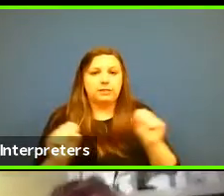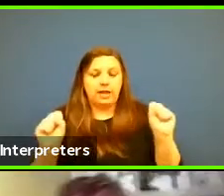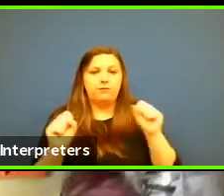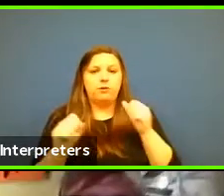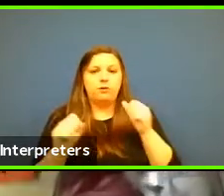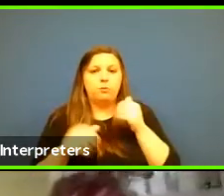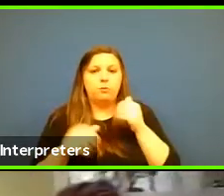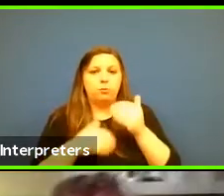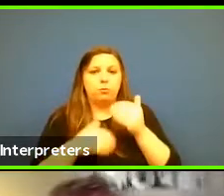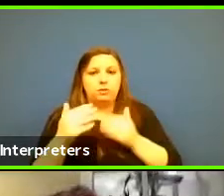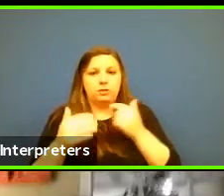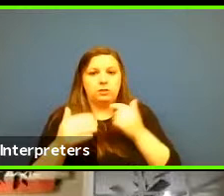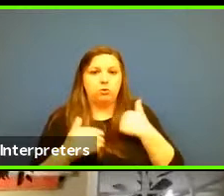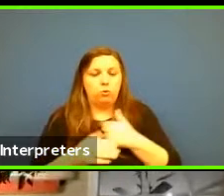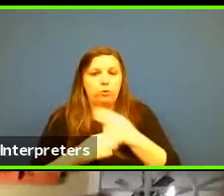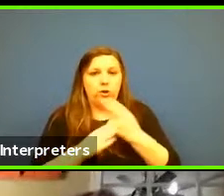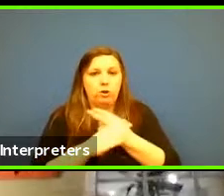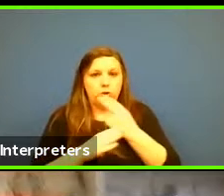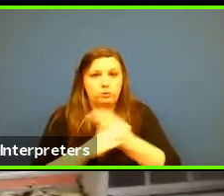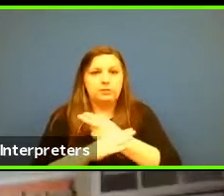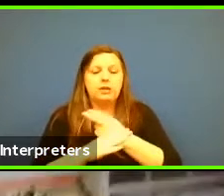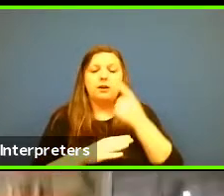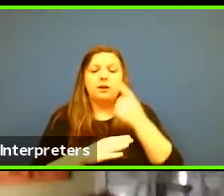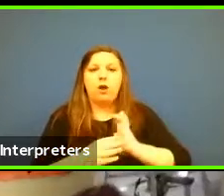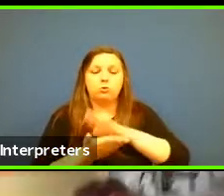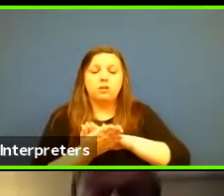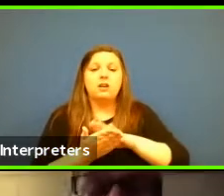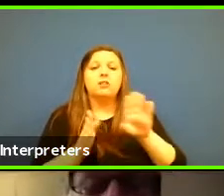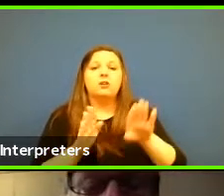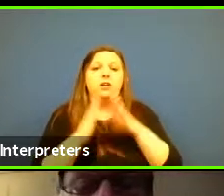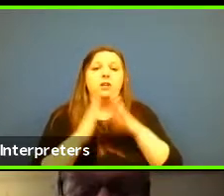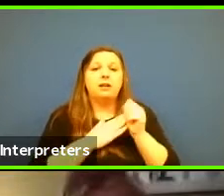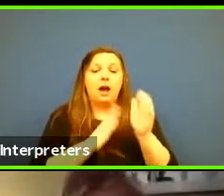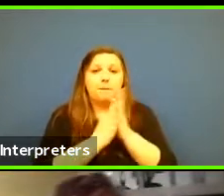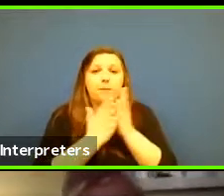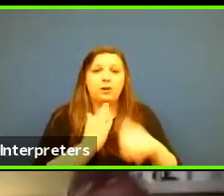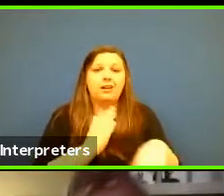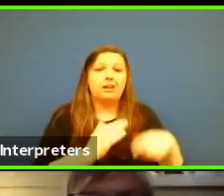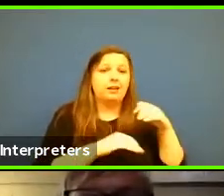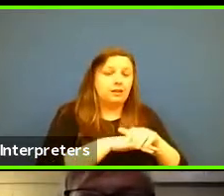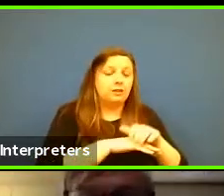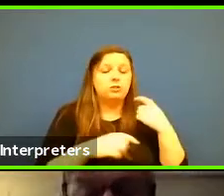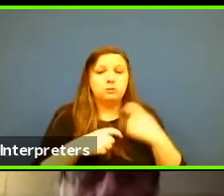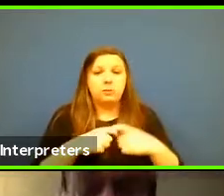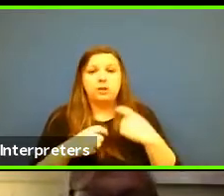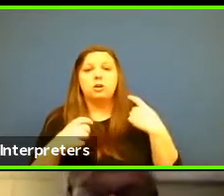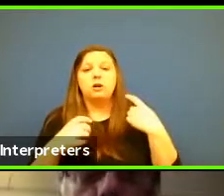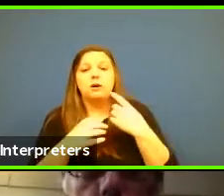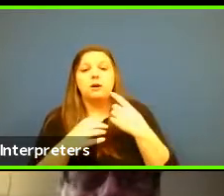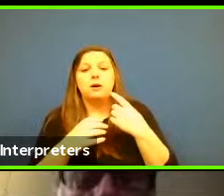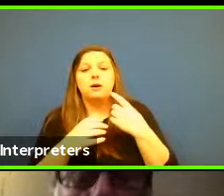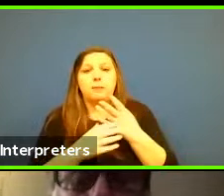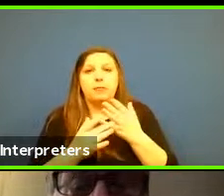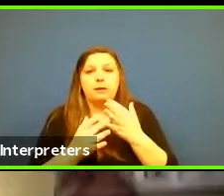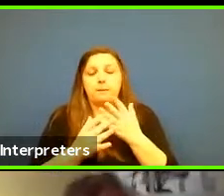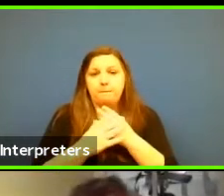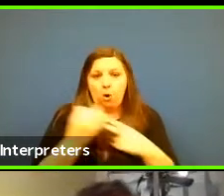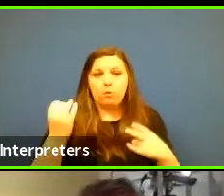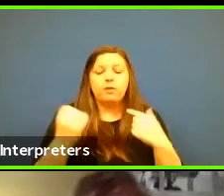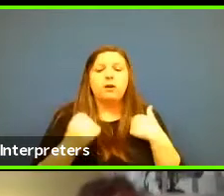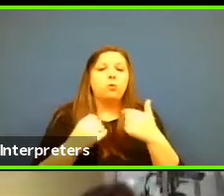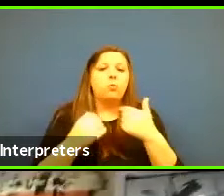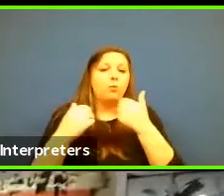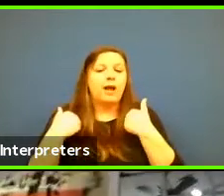in English and Spanish. There's a reopening infographic there. We have a video from Barrow Elementary students. We have a wear